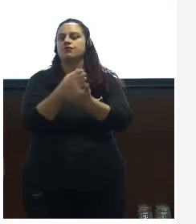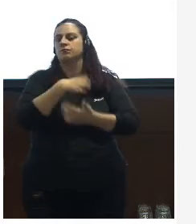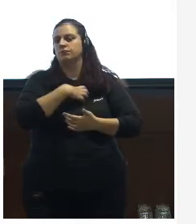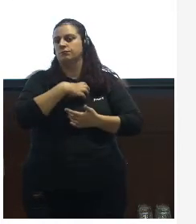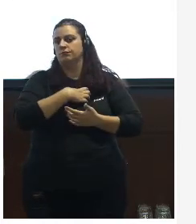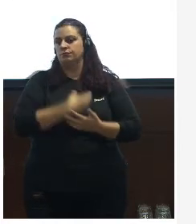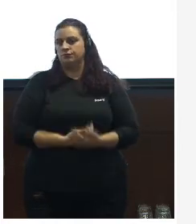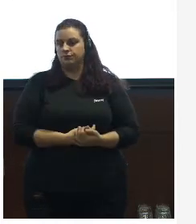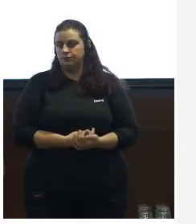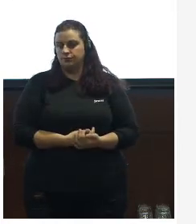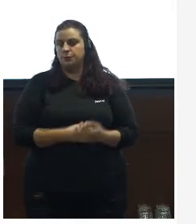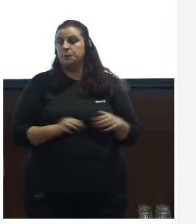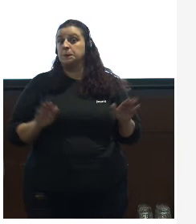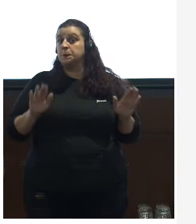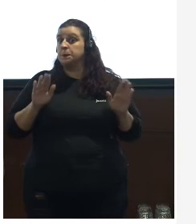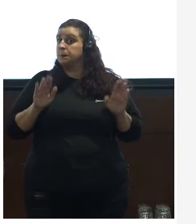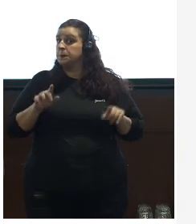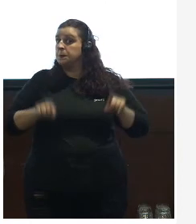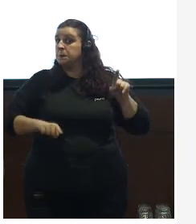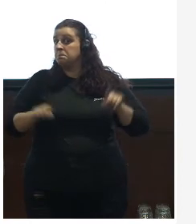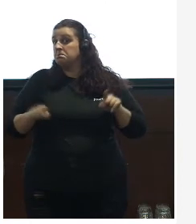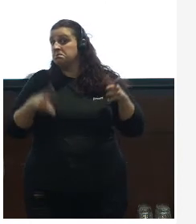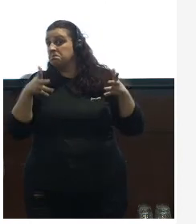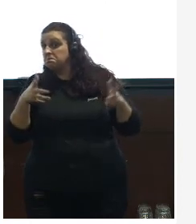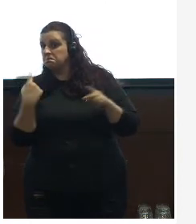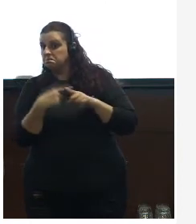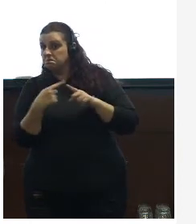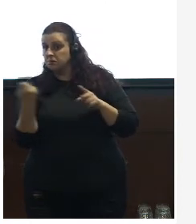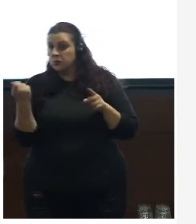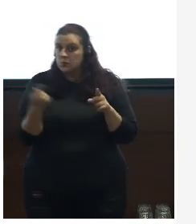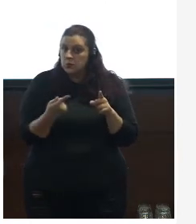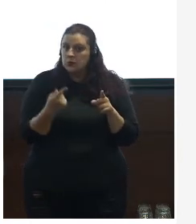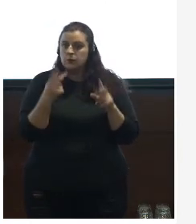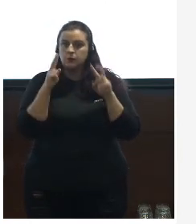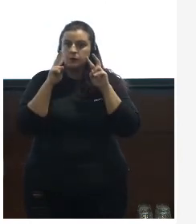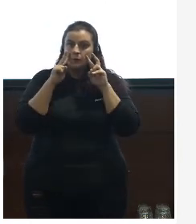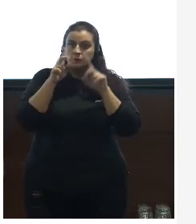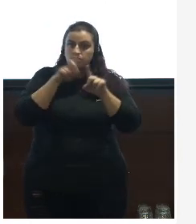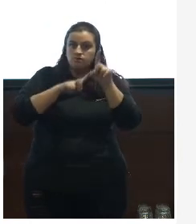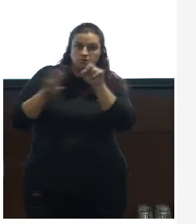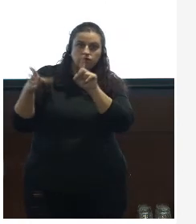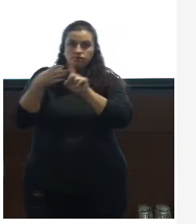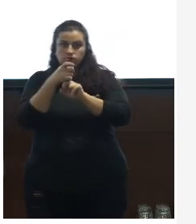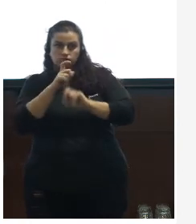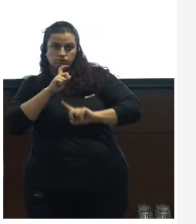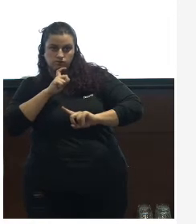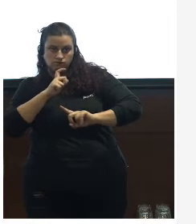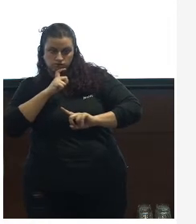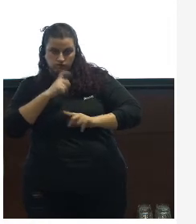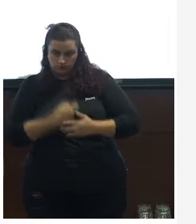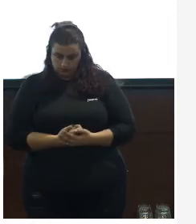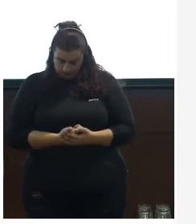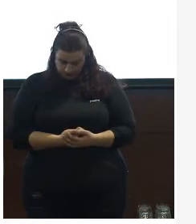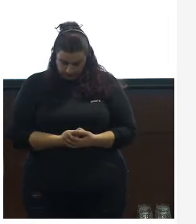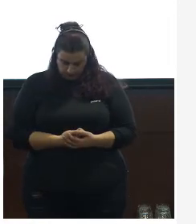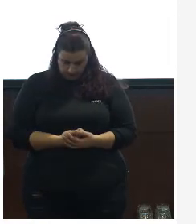find useful on how to at least deal with it if we cannot overcome it. We said it before,